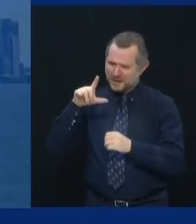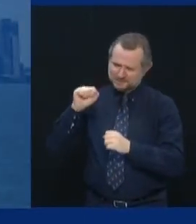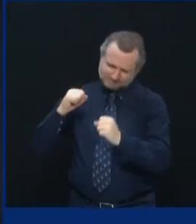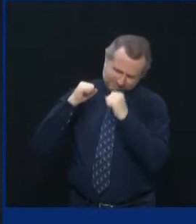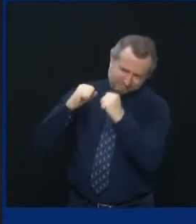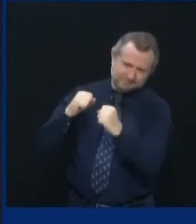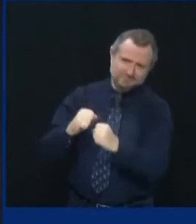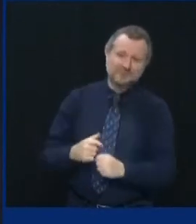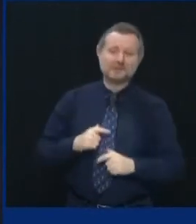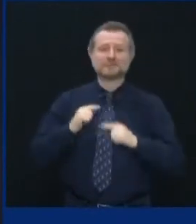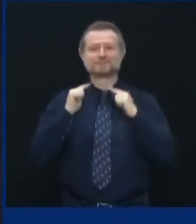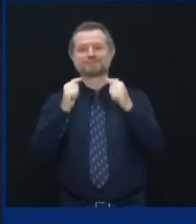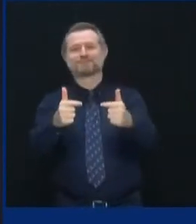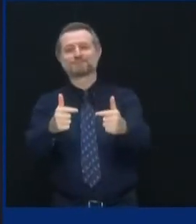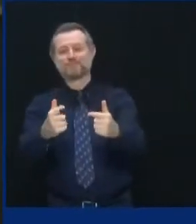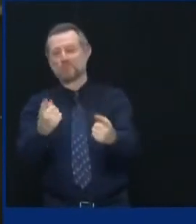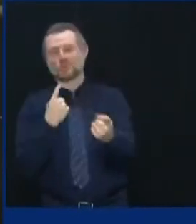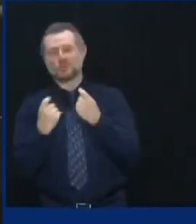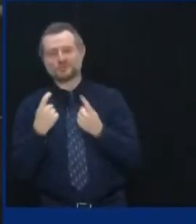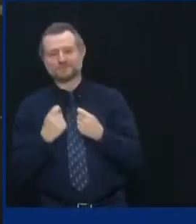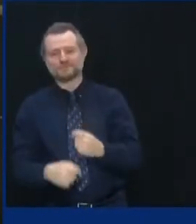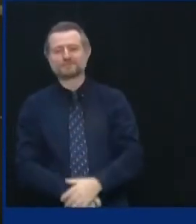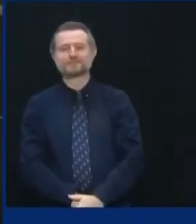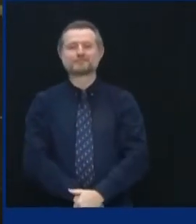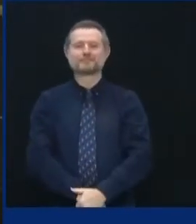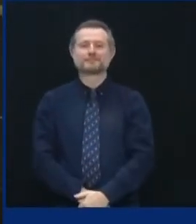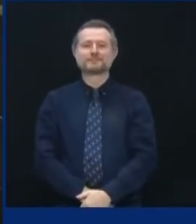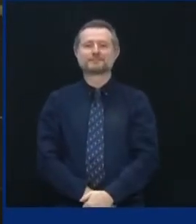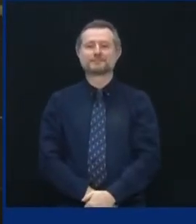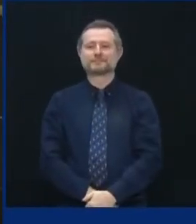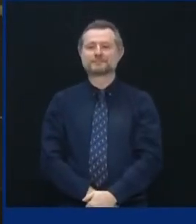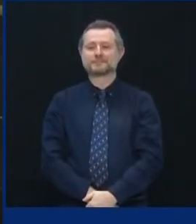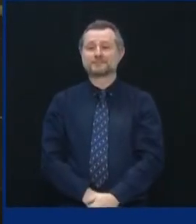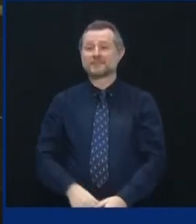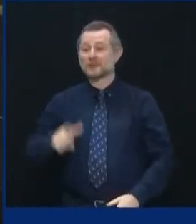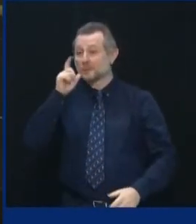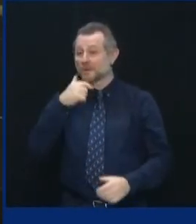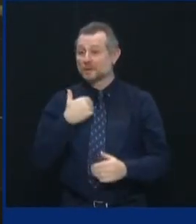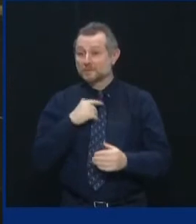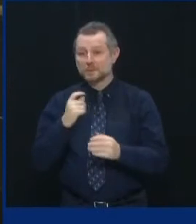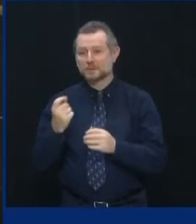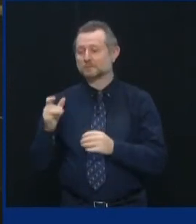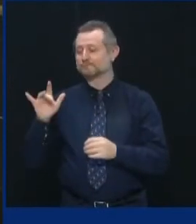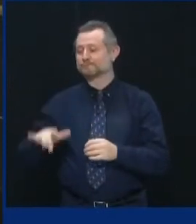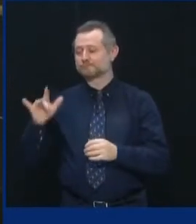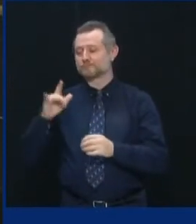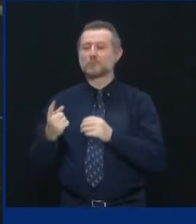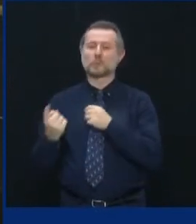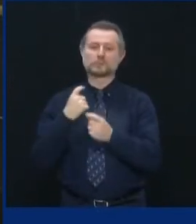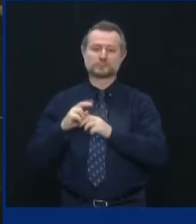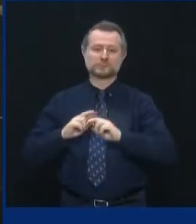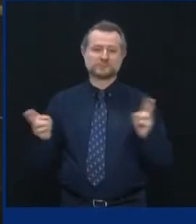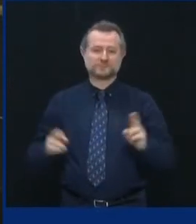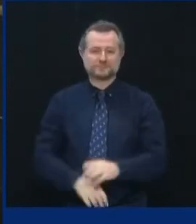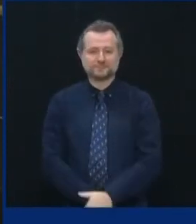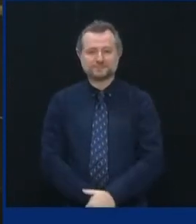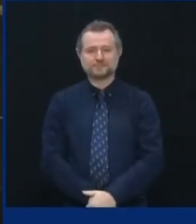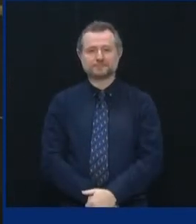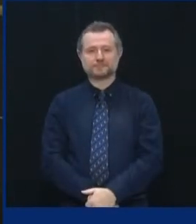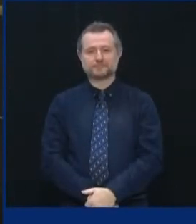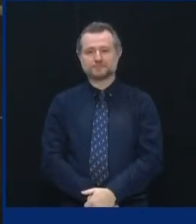Questions? Thank you, Governor. If you would like to ask a question, please use the raise hand function at the bottom of your window. We'll take a